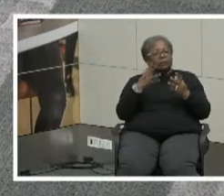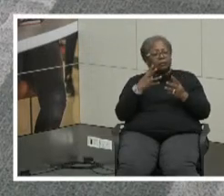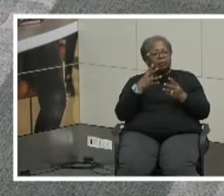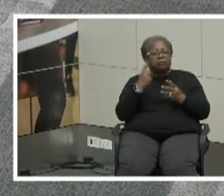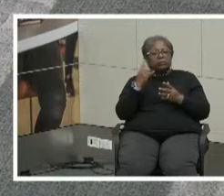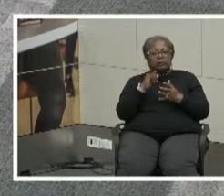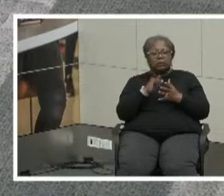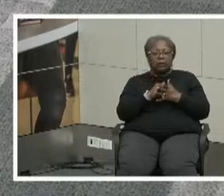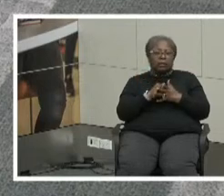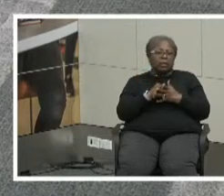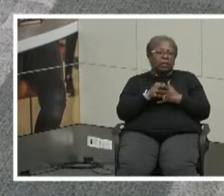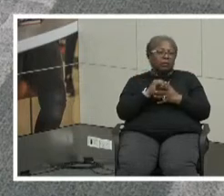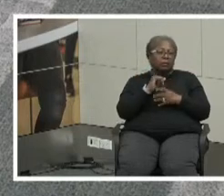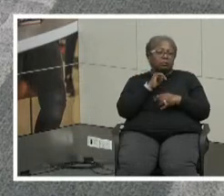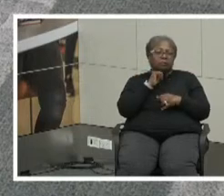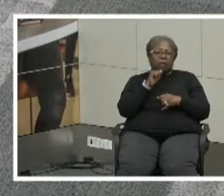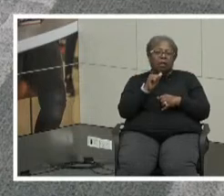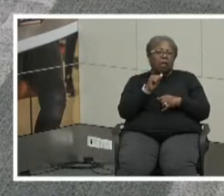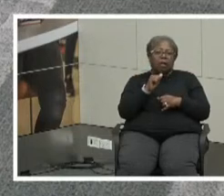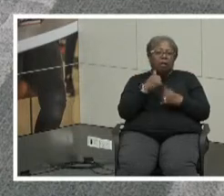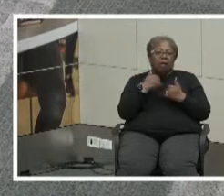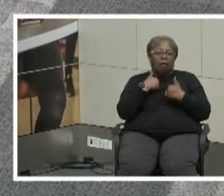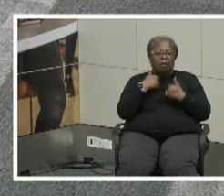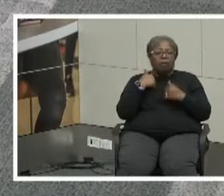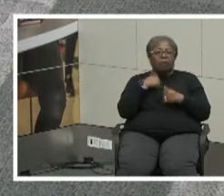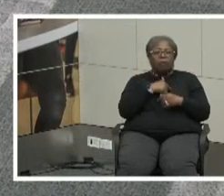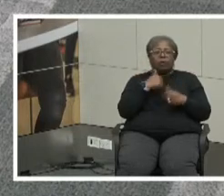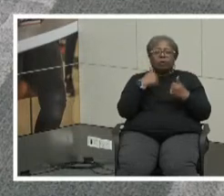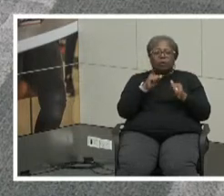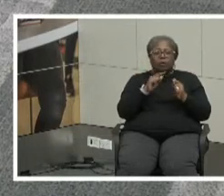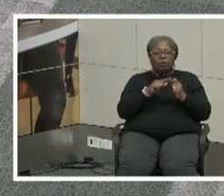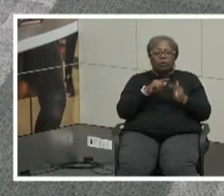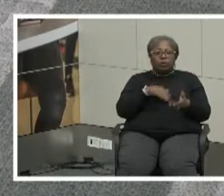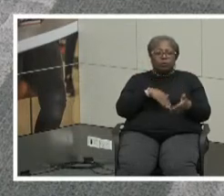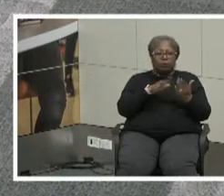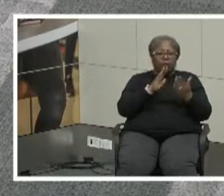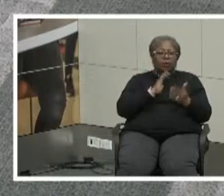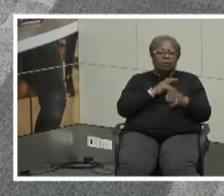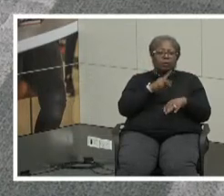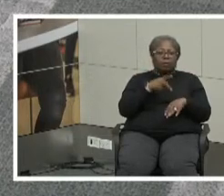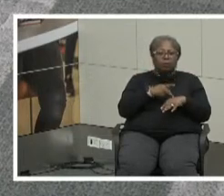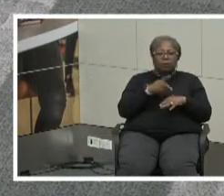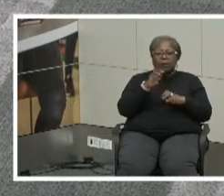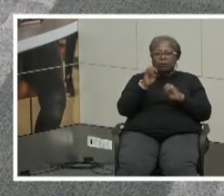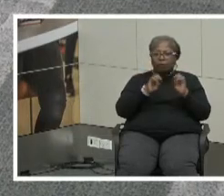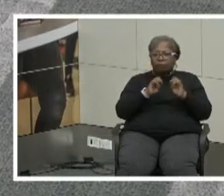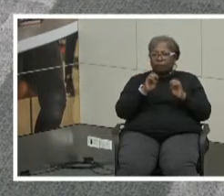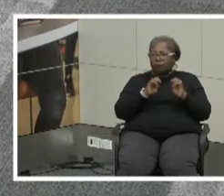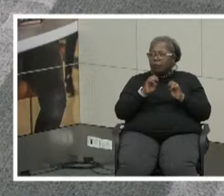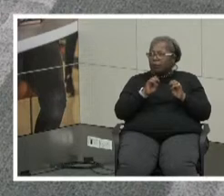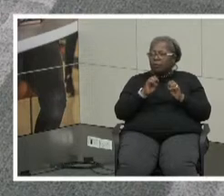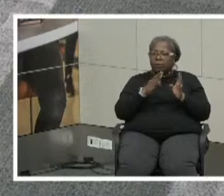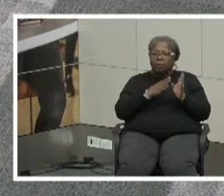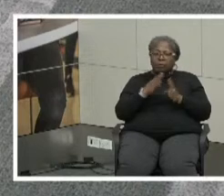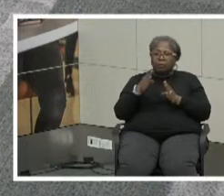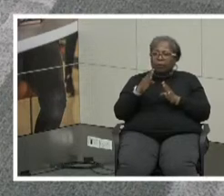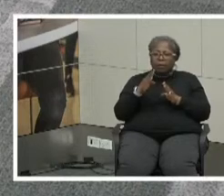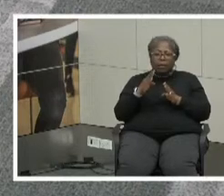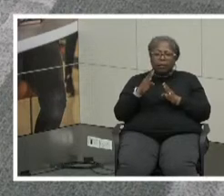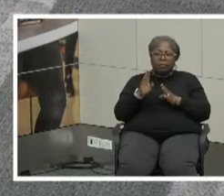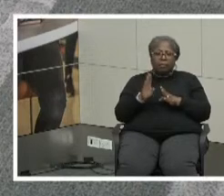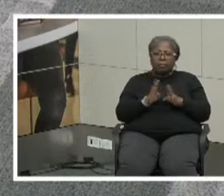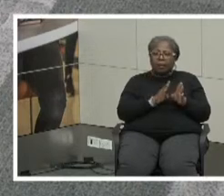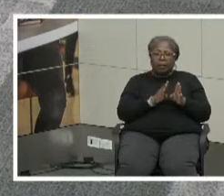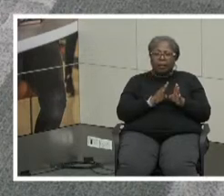something that's sorely lacking the way in which we have attempted to address our principles in the valuations um plan